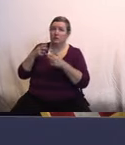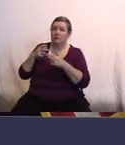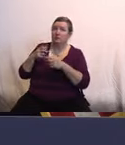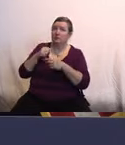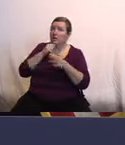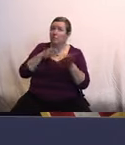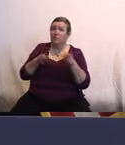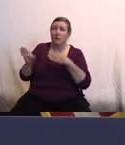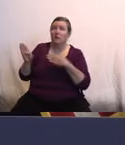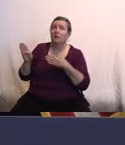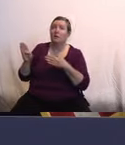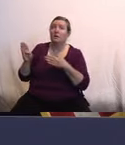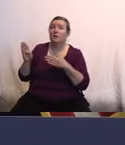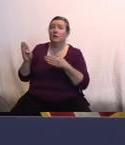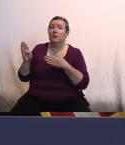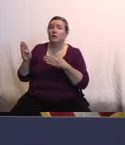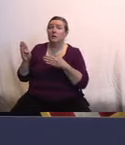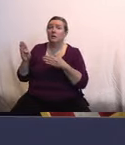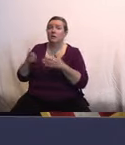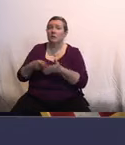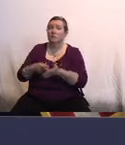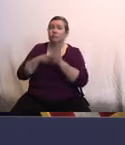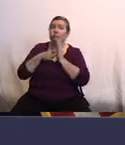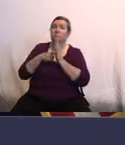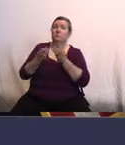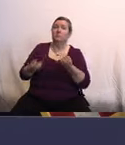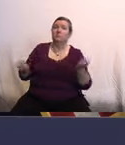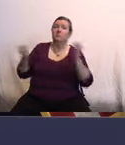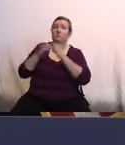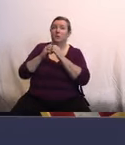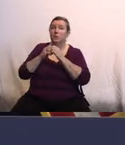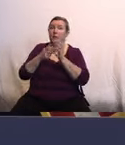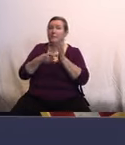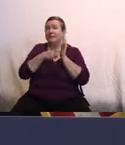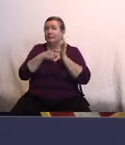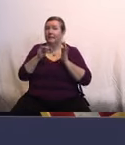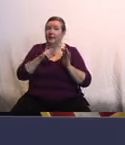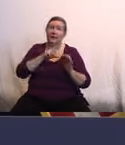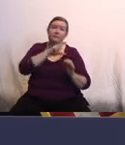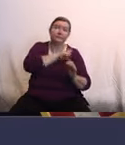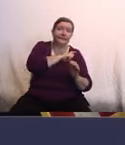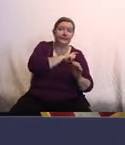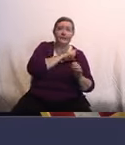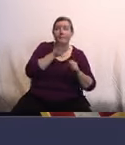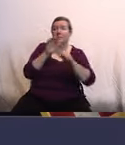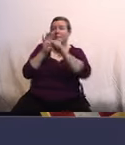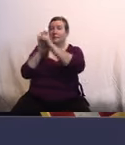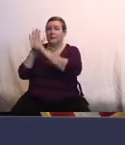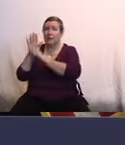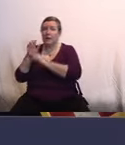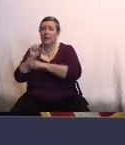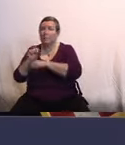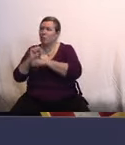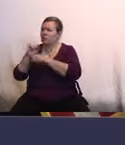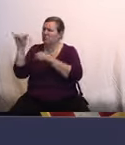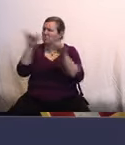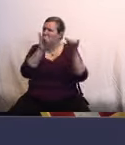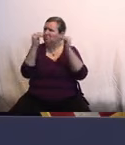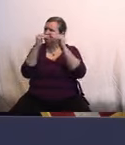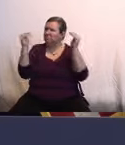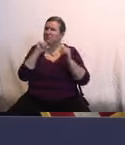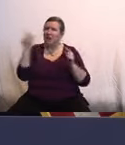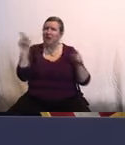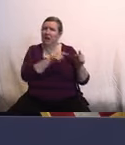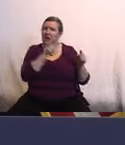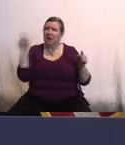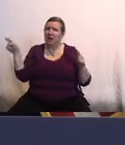expand the booster and vaccine mandates to other workforces like teachers or state workers. Why not? And do you want the